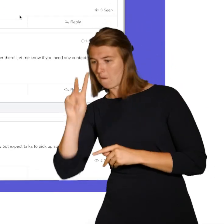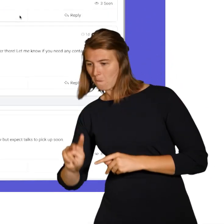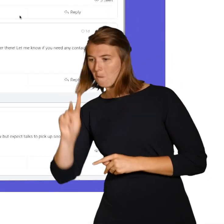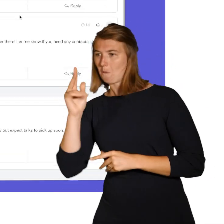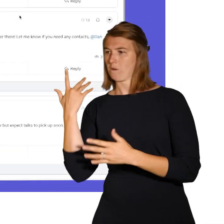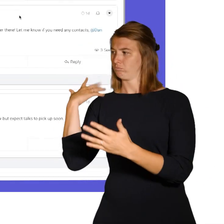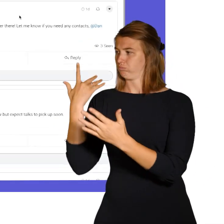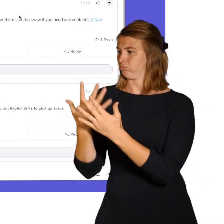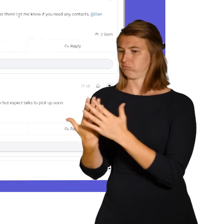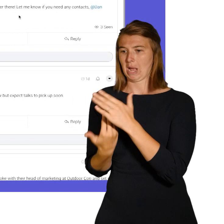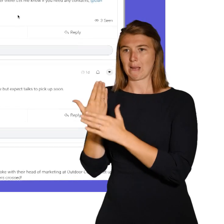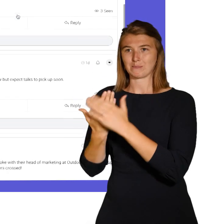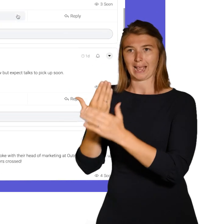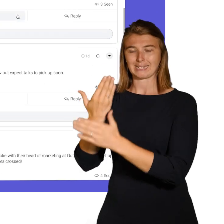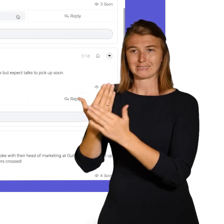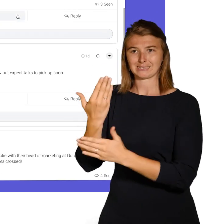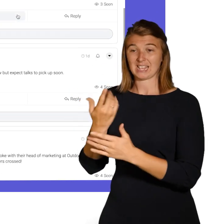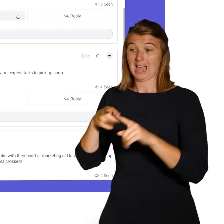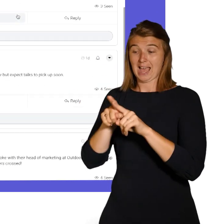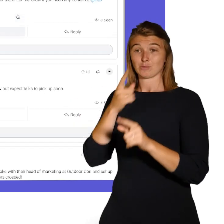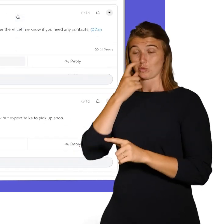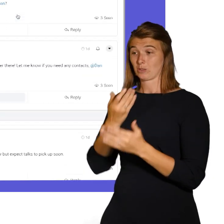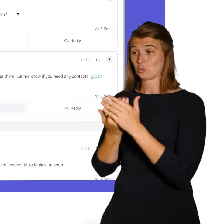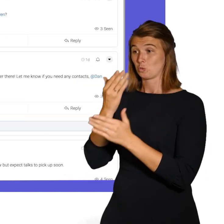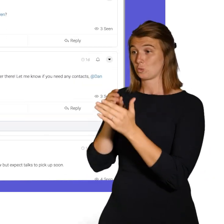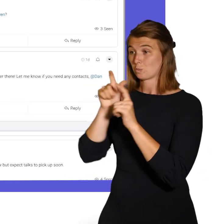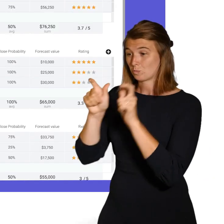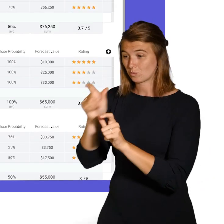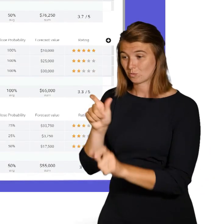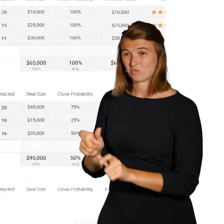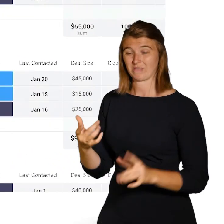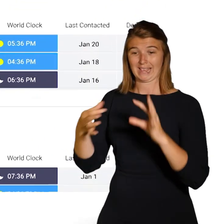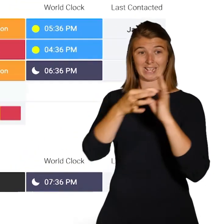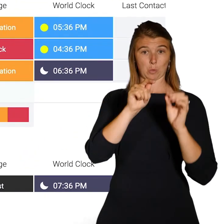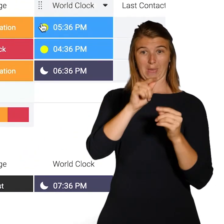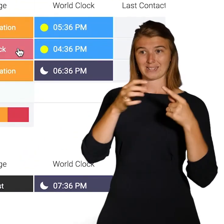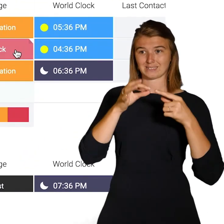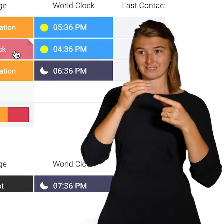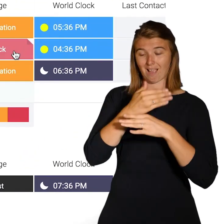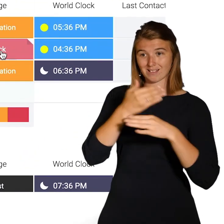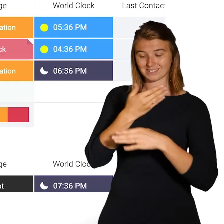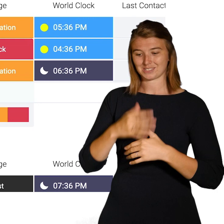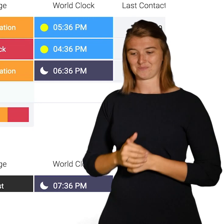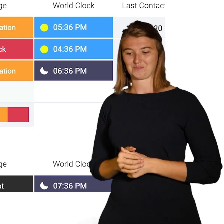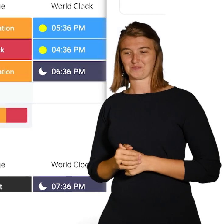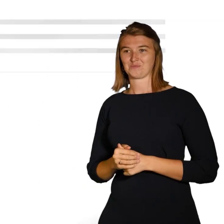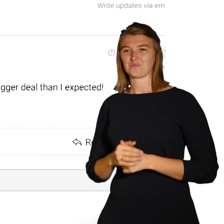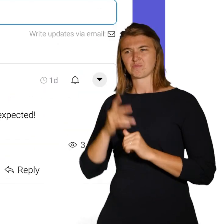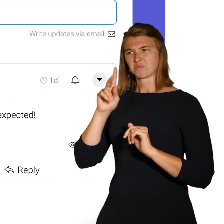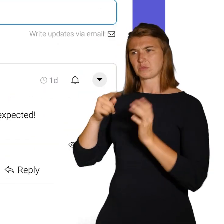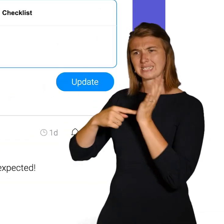and post new messages all within the context of your tasks. Looks like Tara might be stuck. Let's check